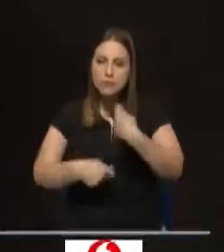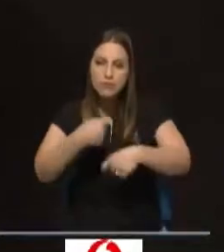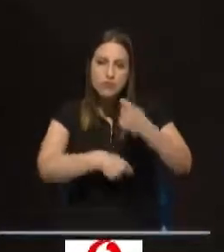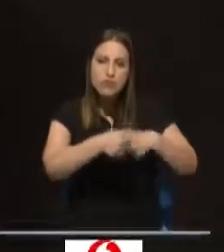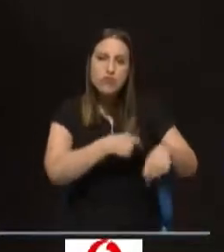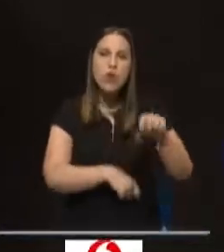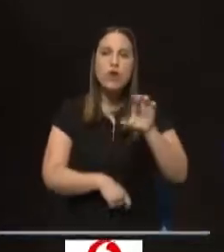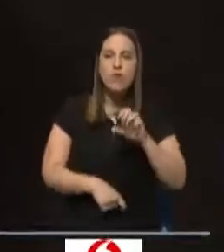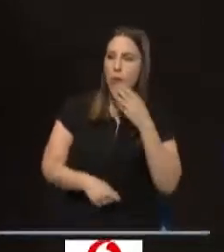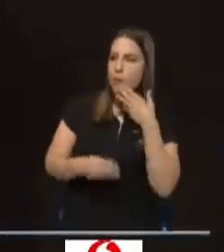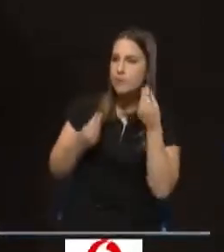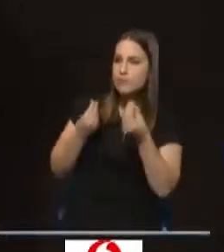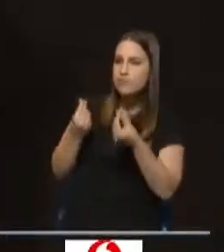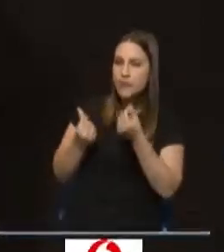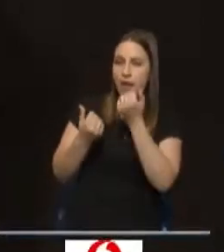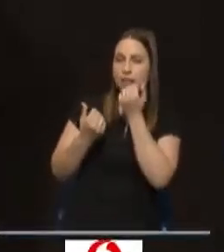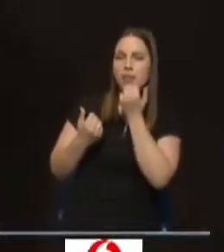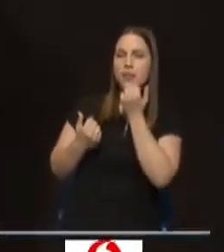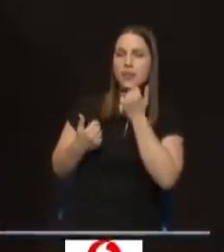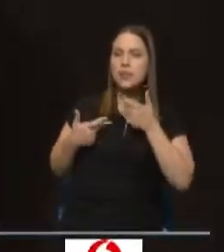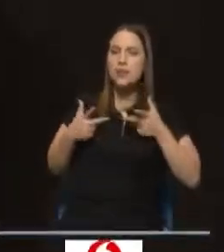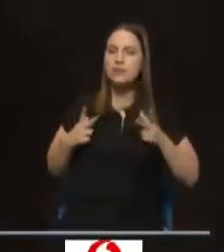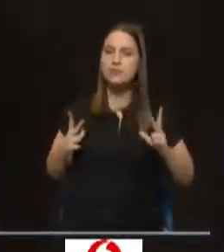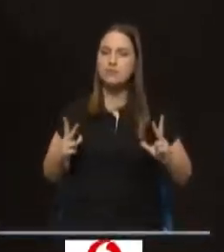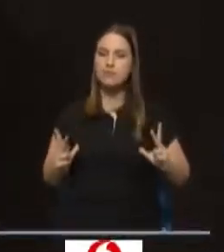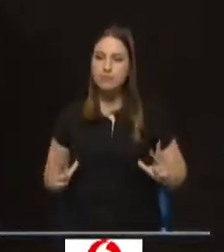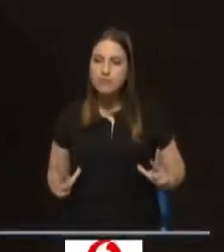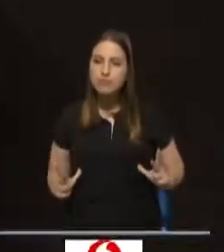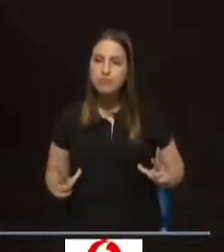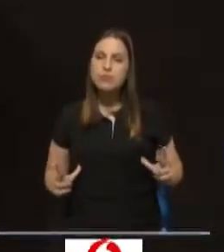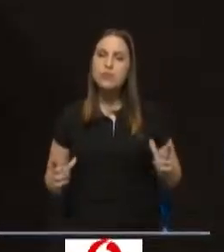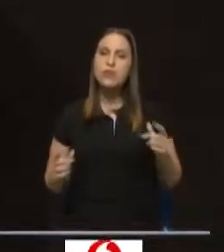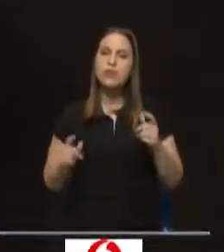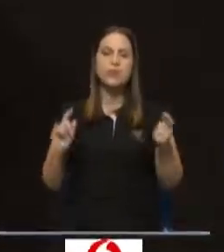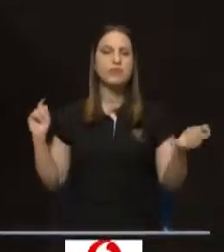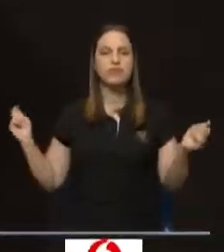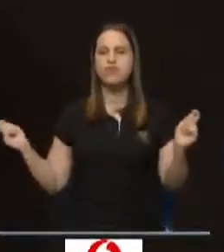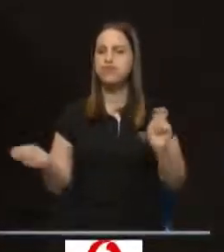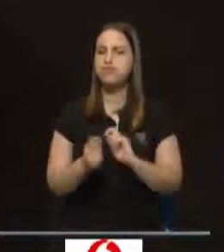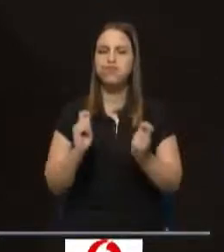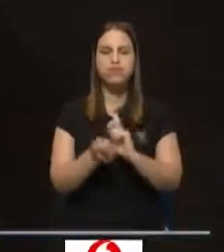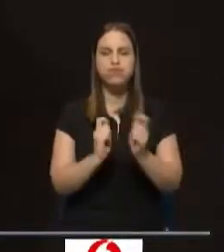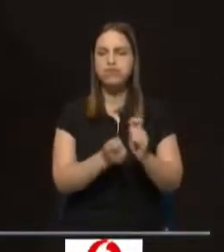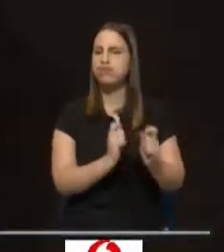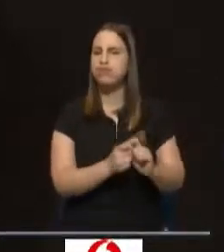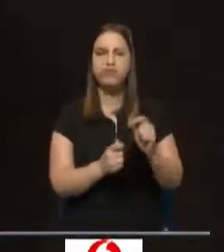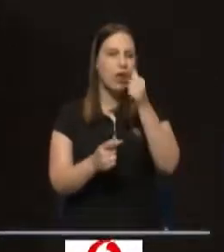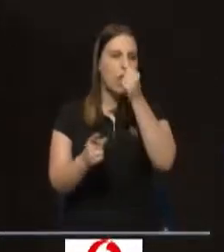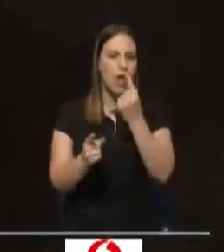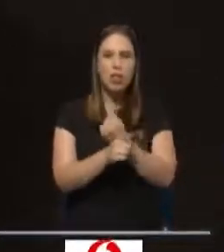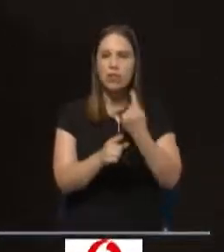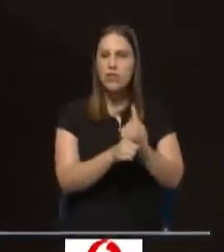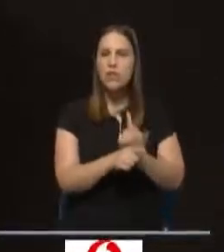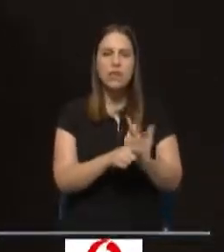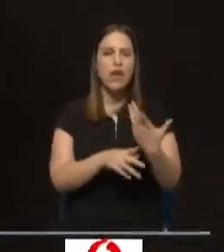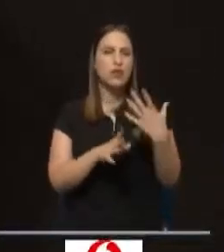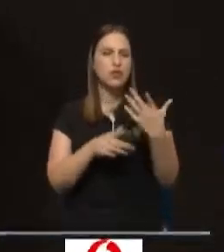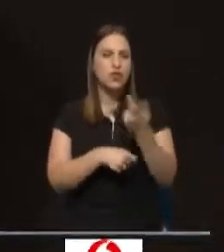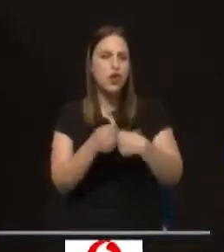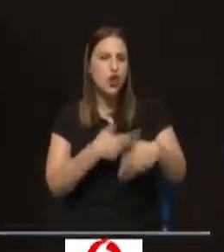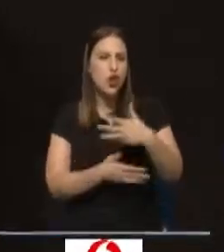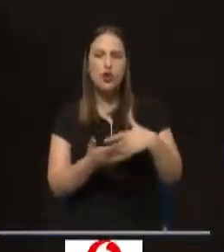we sell, distribute, the way we appreciate moments of leisure, and it's going to affect